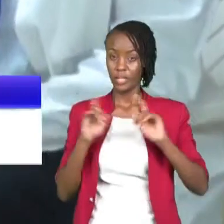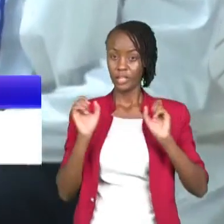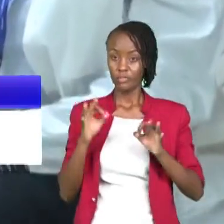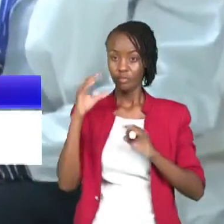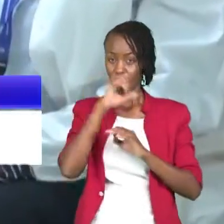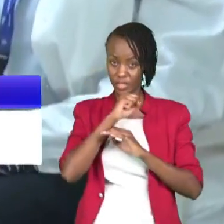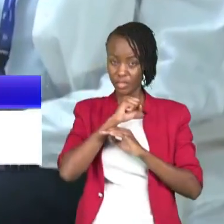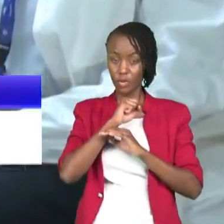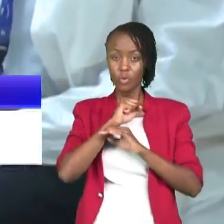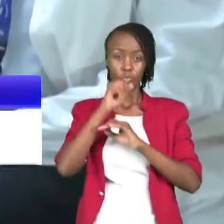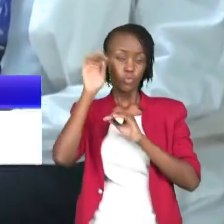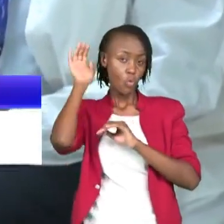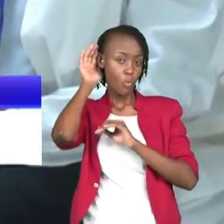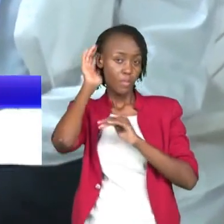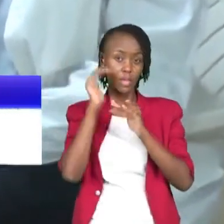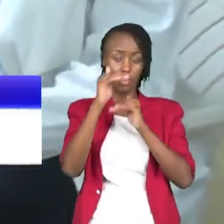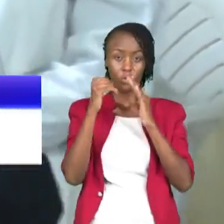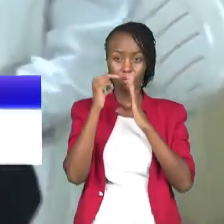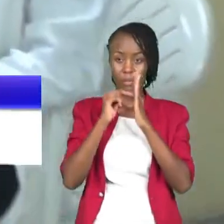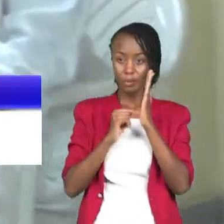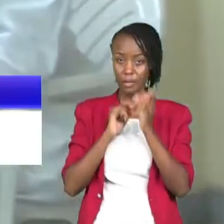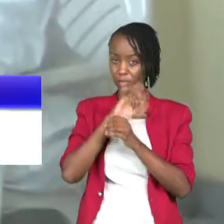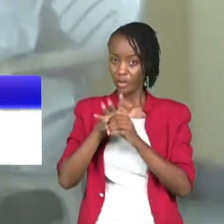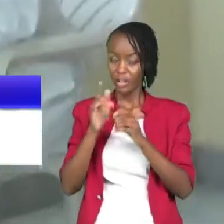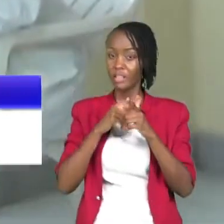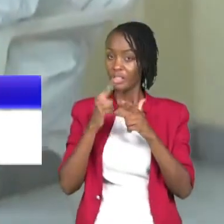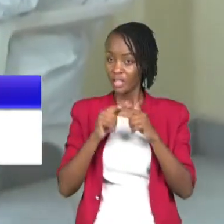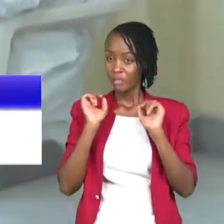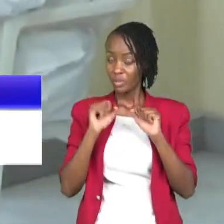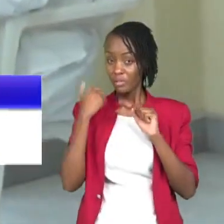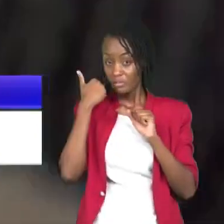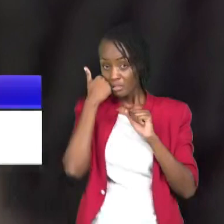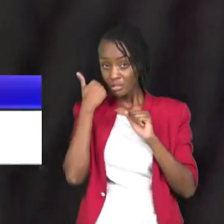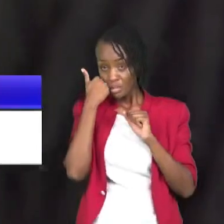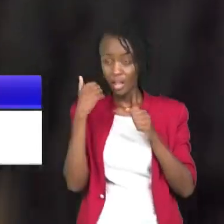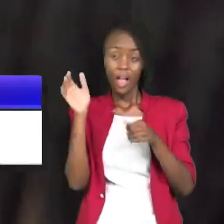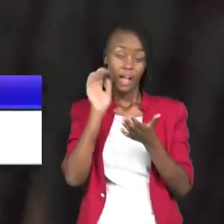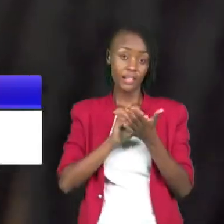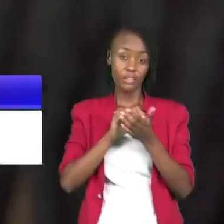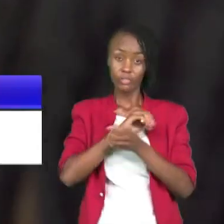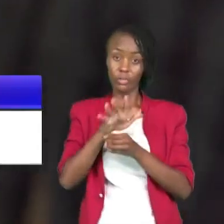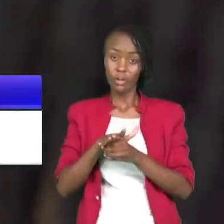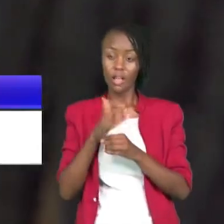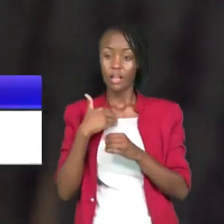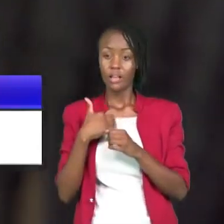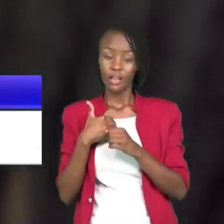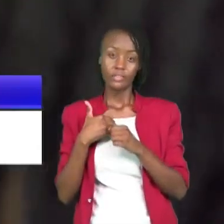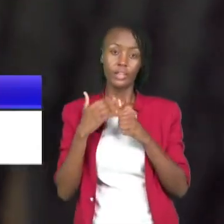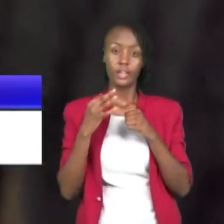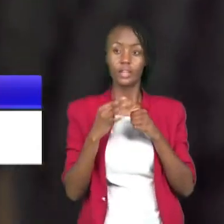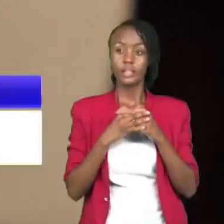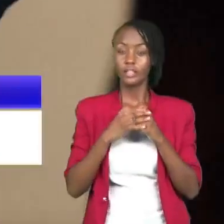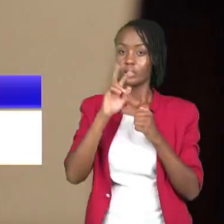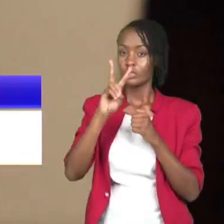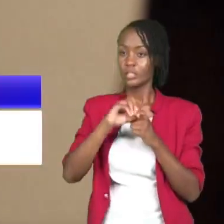the necessary protocols, one can contract the deadly virus. As of now, more than 280,000 people have been vaccinated